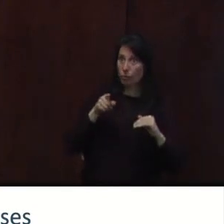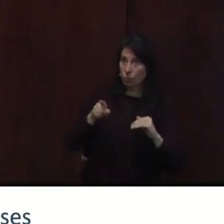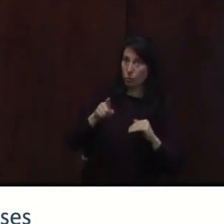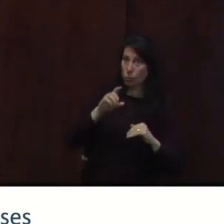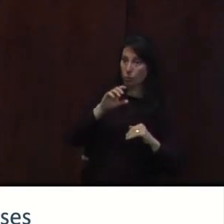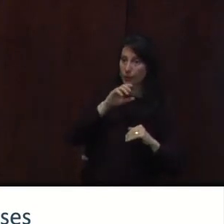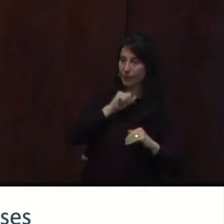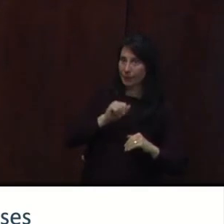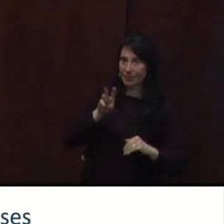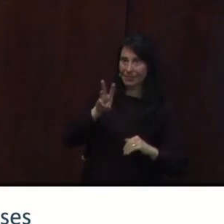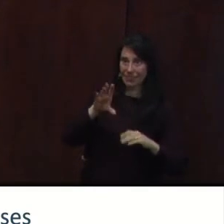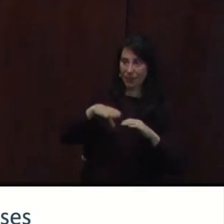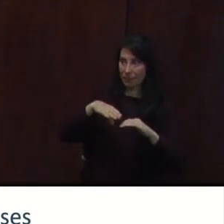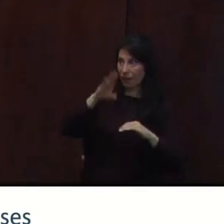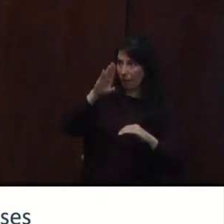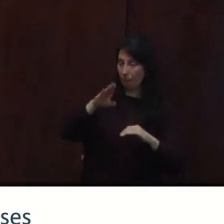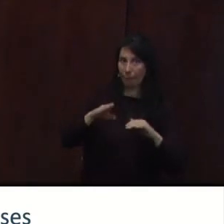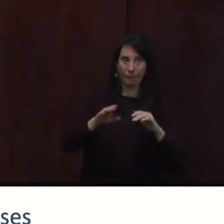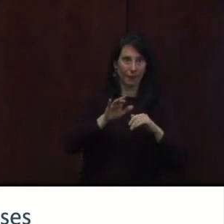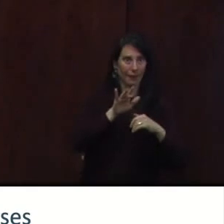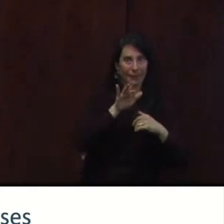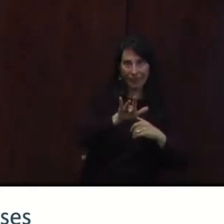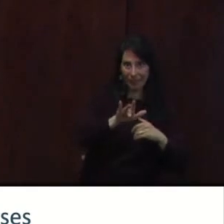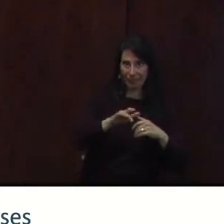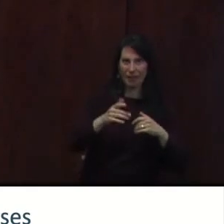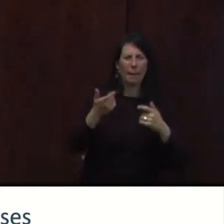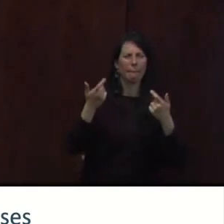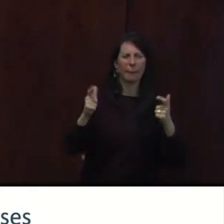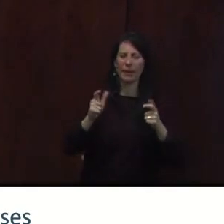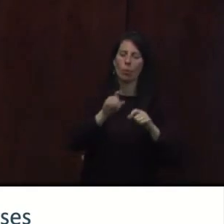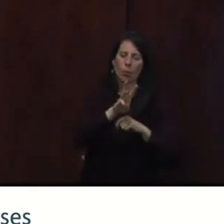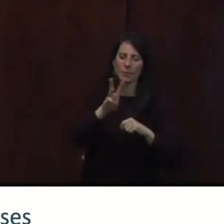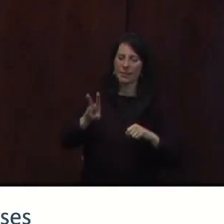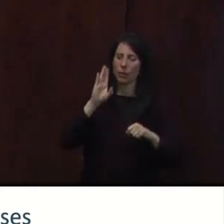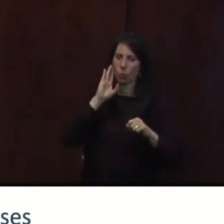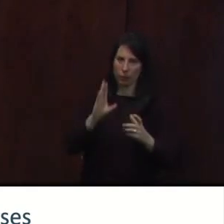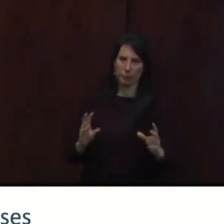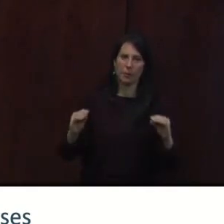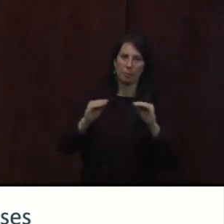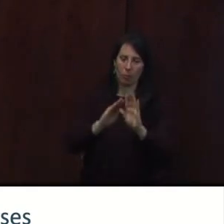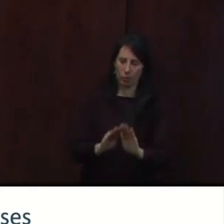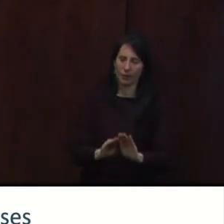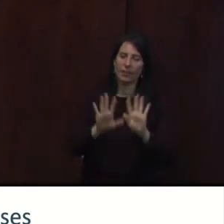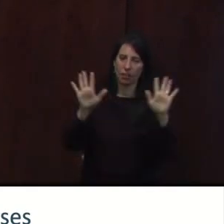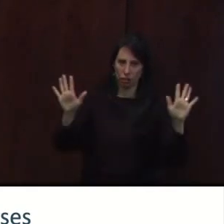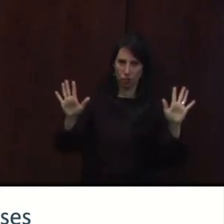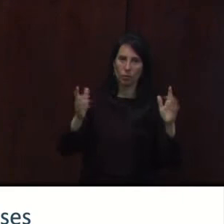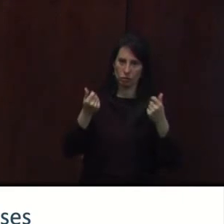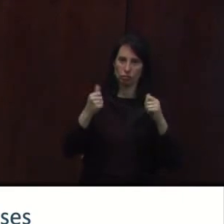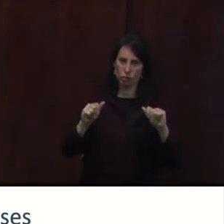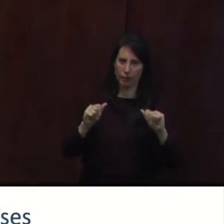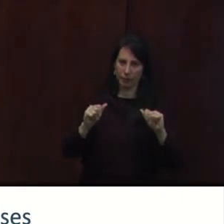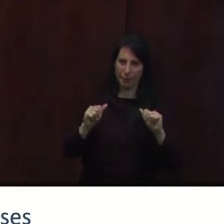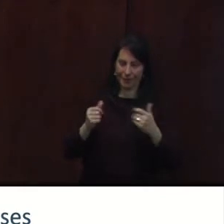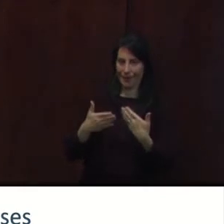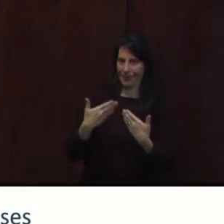There will be a button for folks who are neither one of those things so that they can understand where they are in the process. And then the phone tree message will be updated